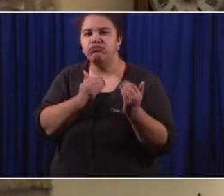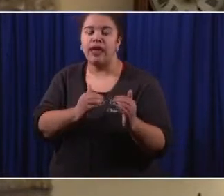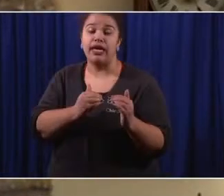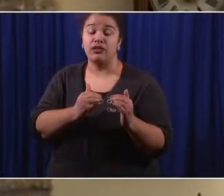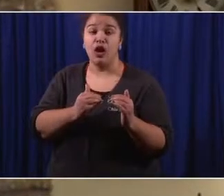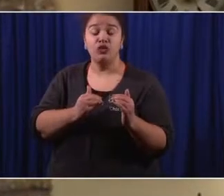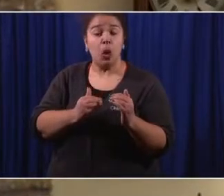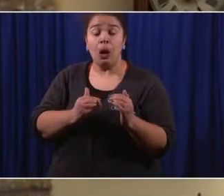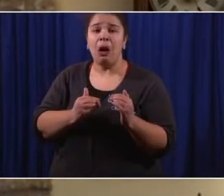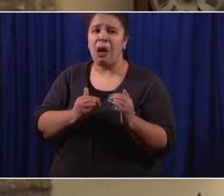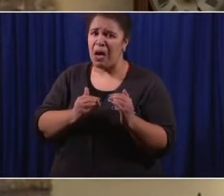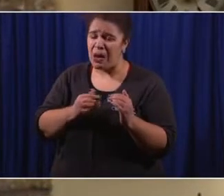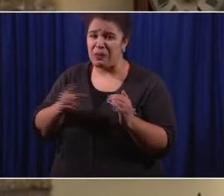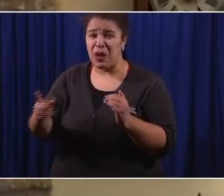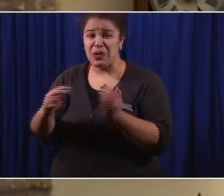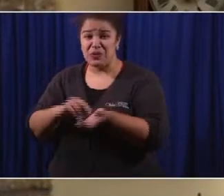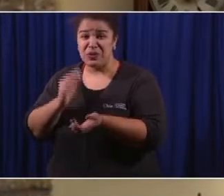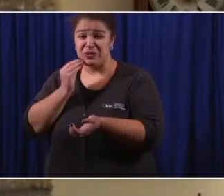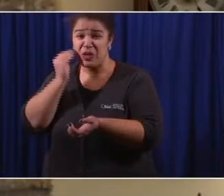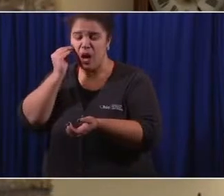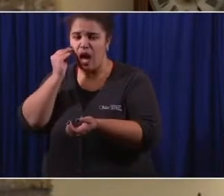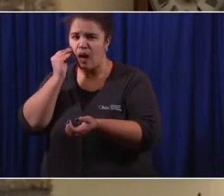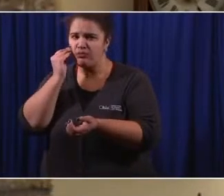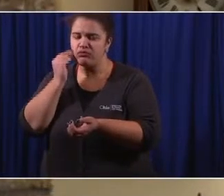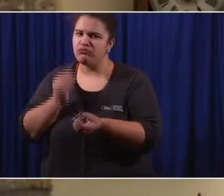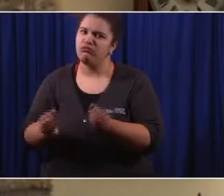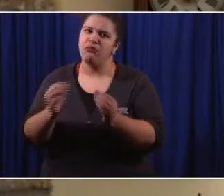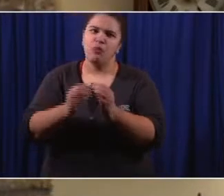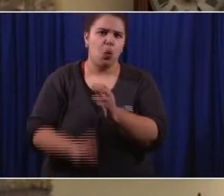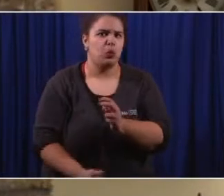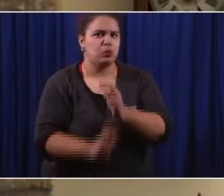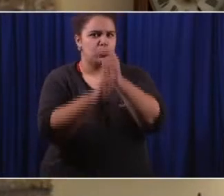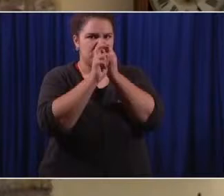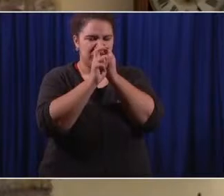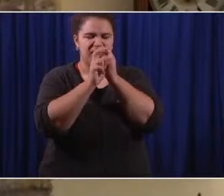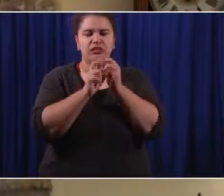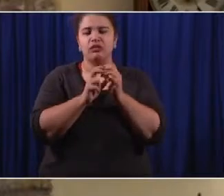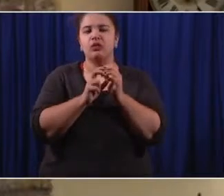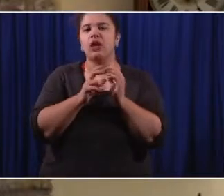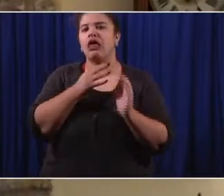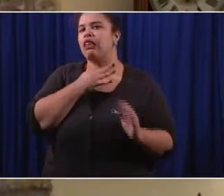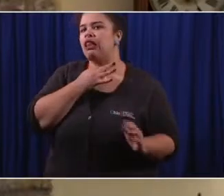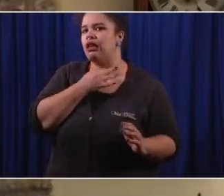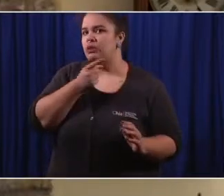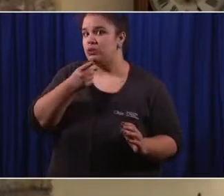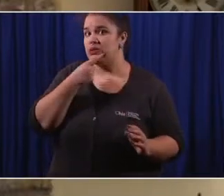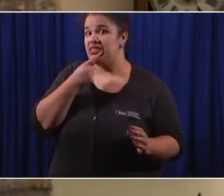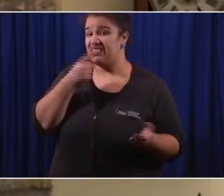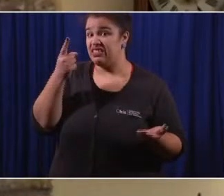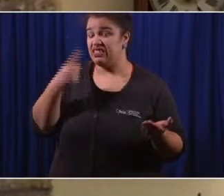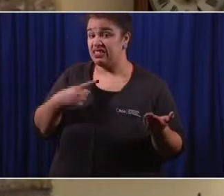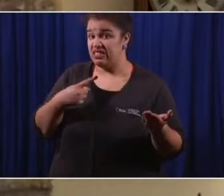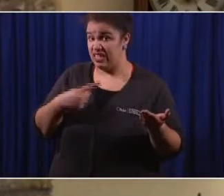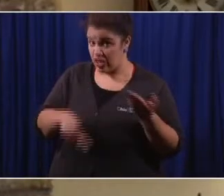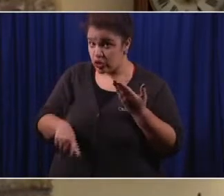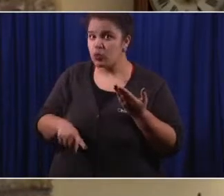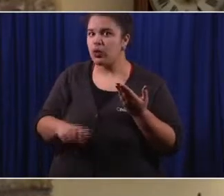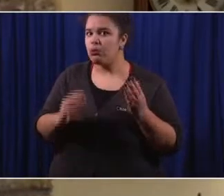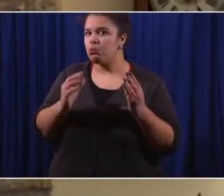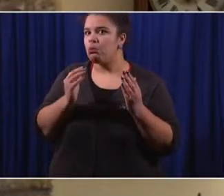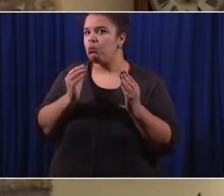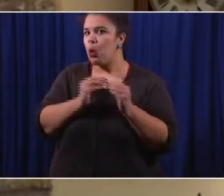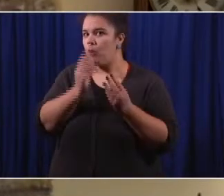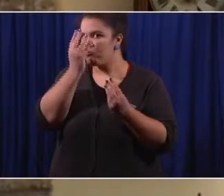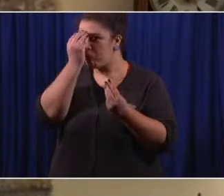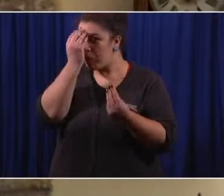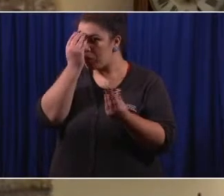allow. So I just want to clarify, you mentioned that we'll have some new information available next week. Are you able to say if